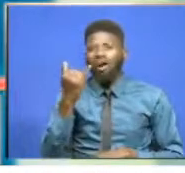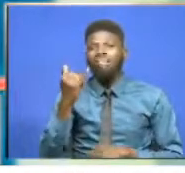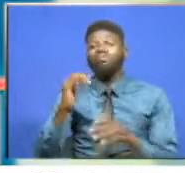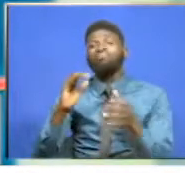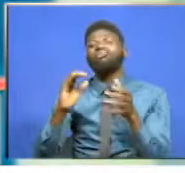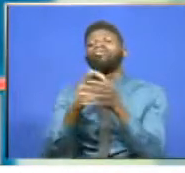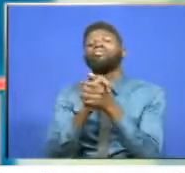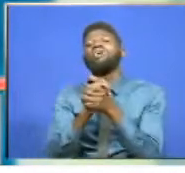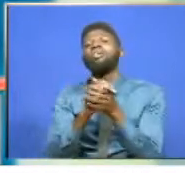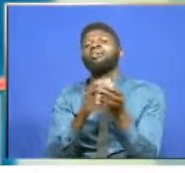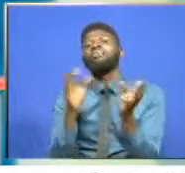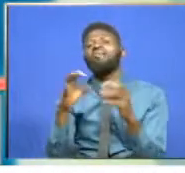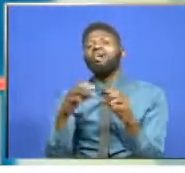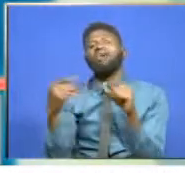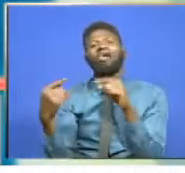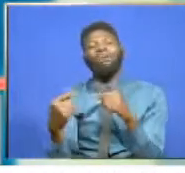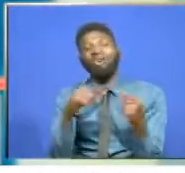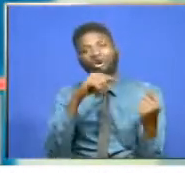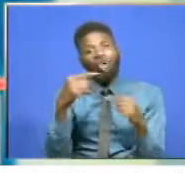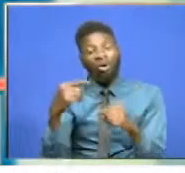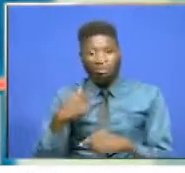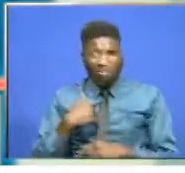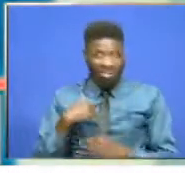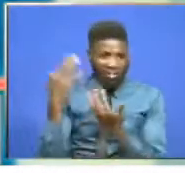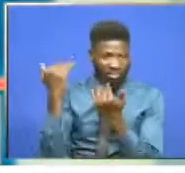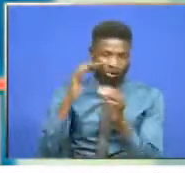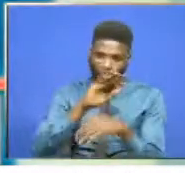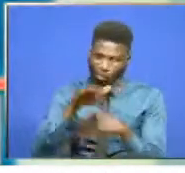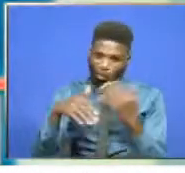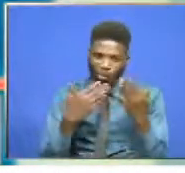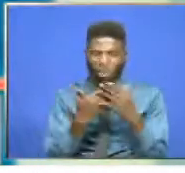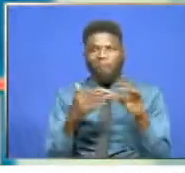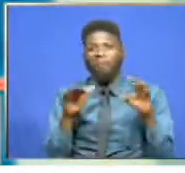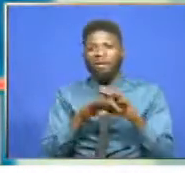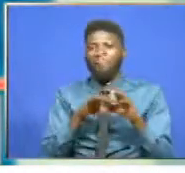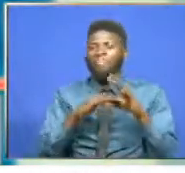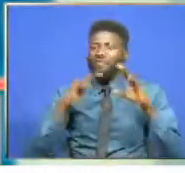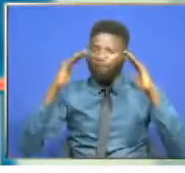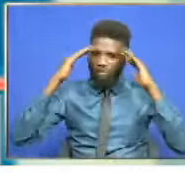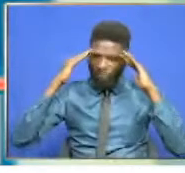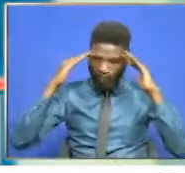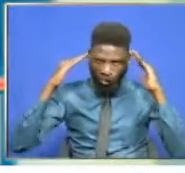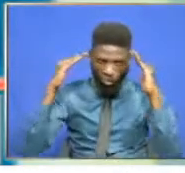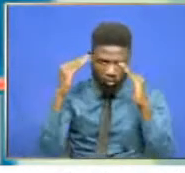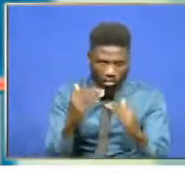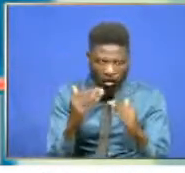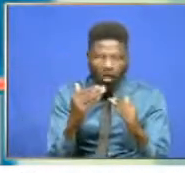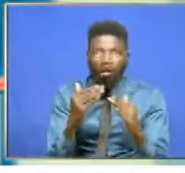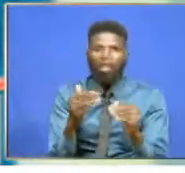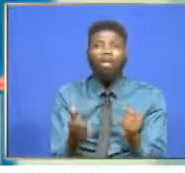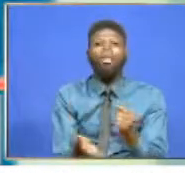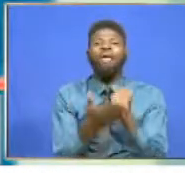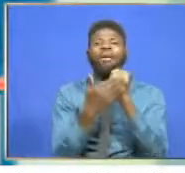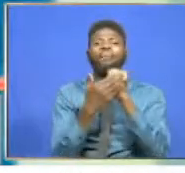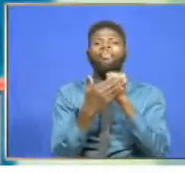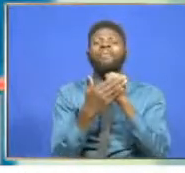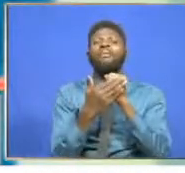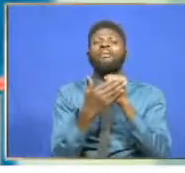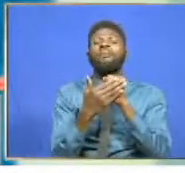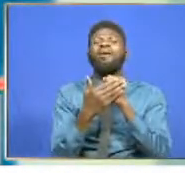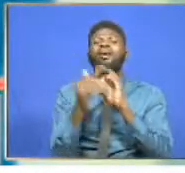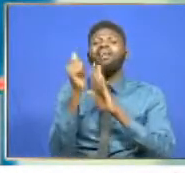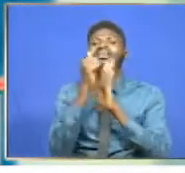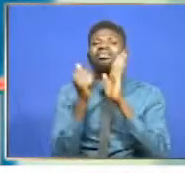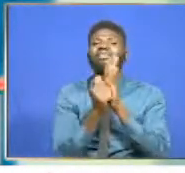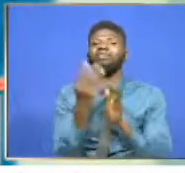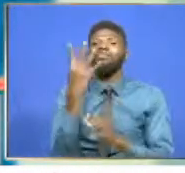I would have expected that all troops and all energy should have been marshaled towards actualizing that Big Four. Every Kenyan should